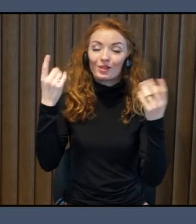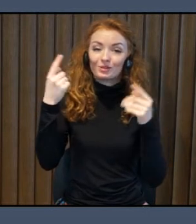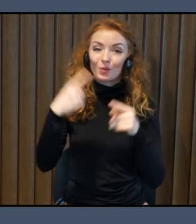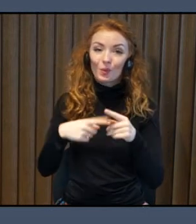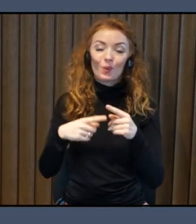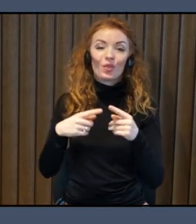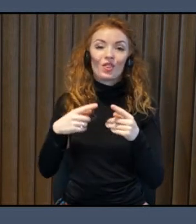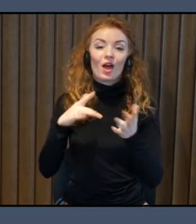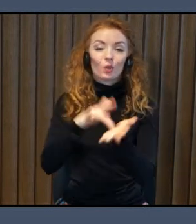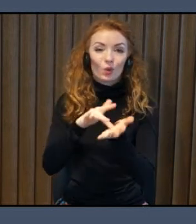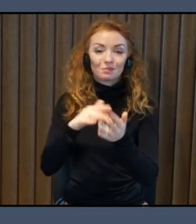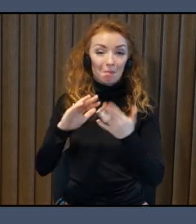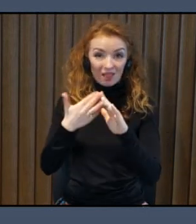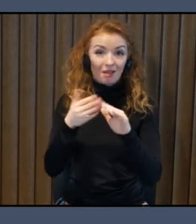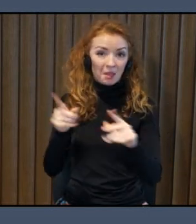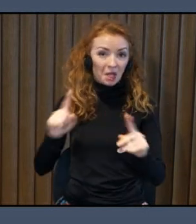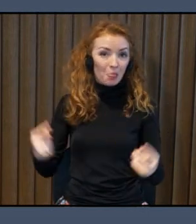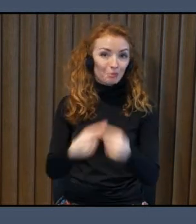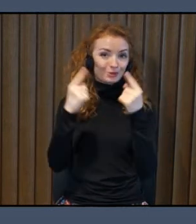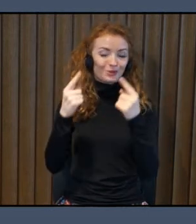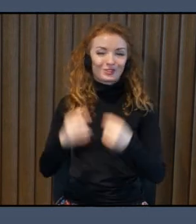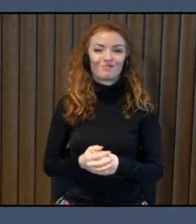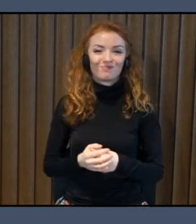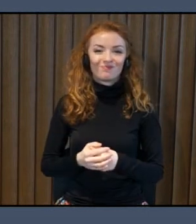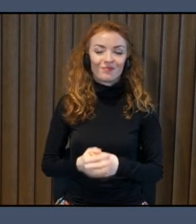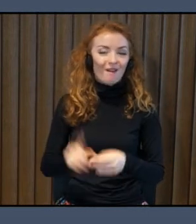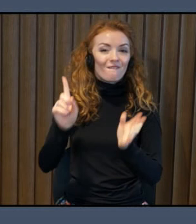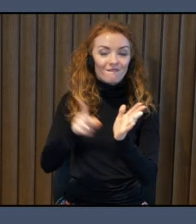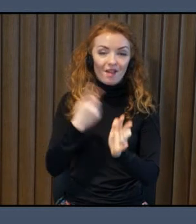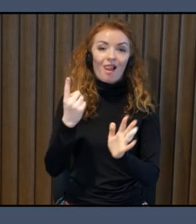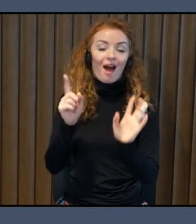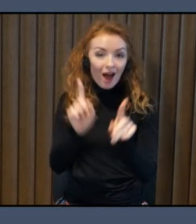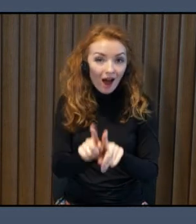recreation opportunities. And that is very okay for the